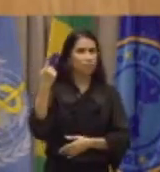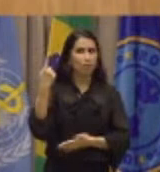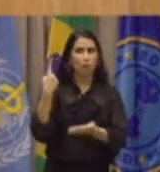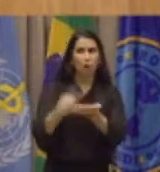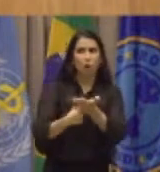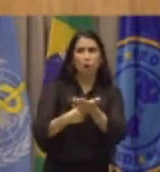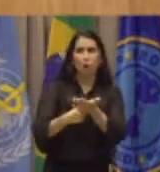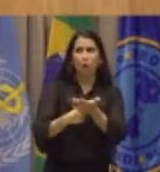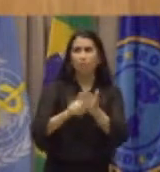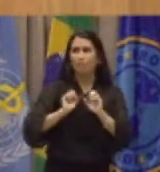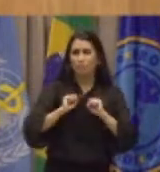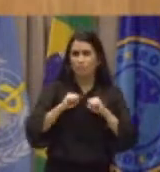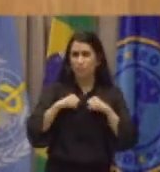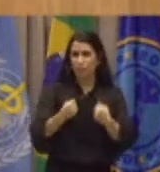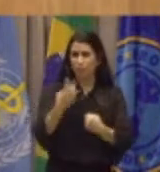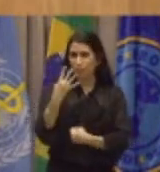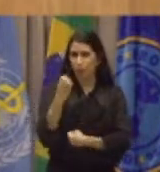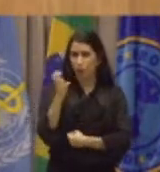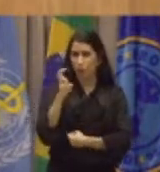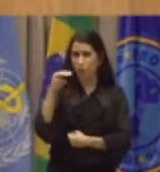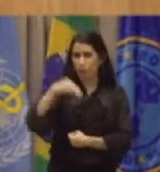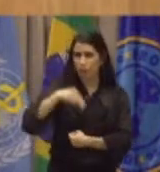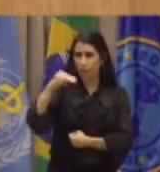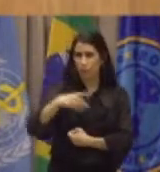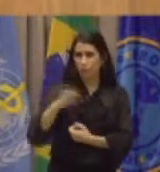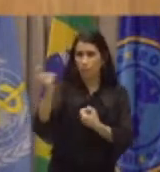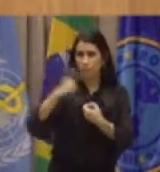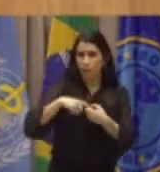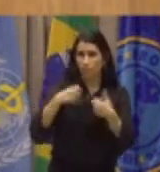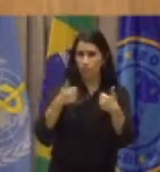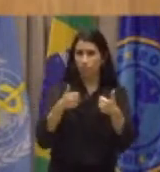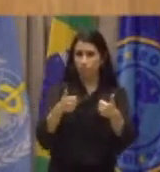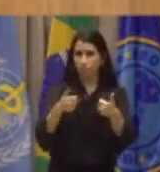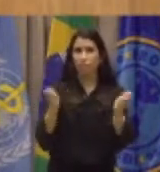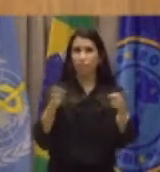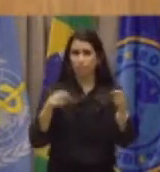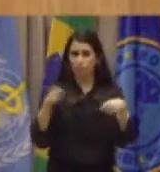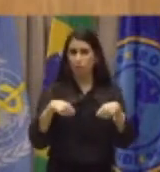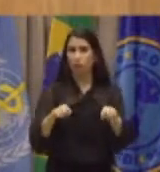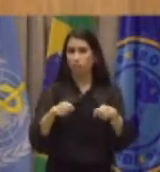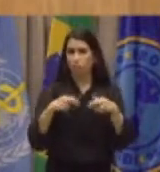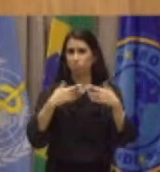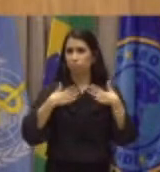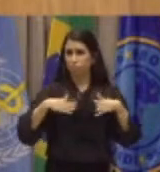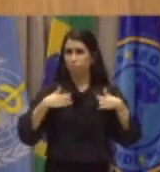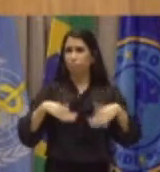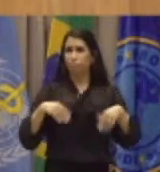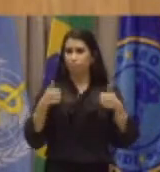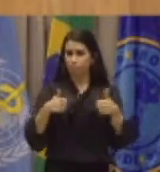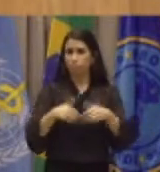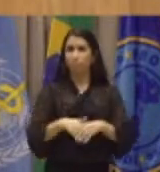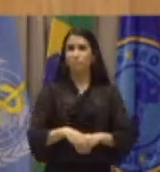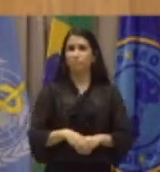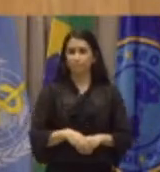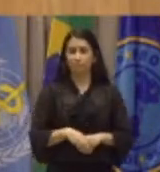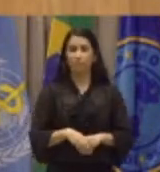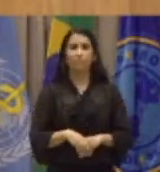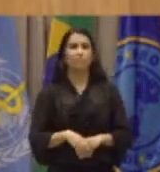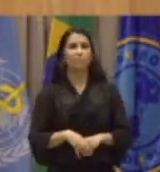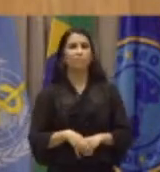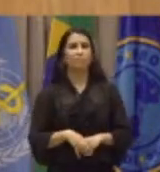lunch. I think everybody can make the effort to have lunch in 45 minutes.